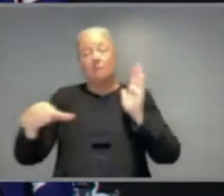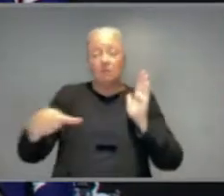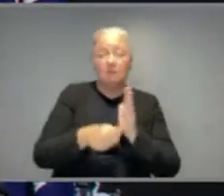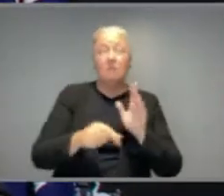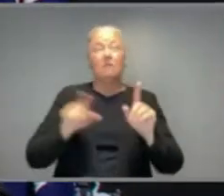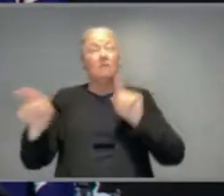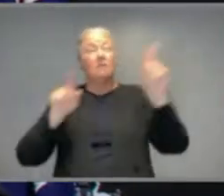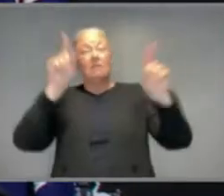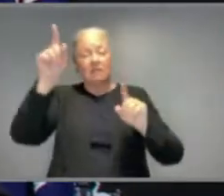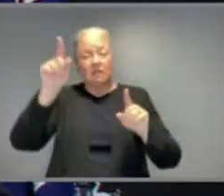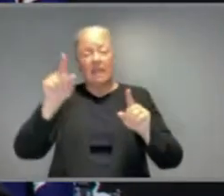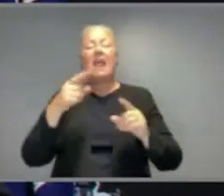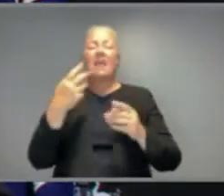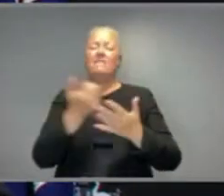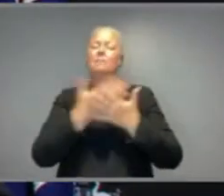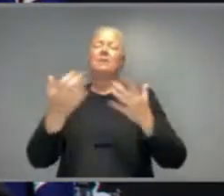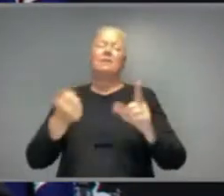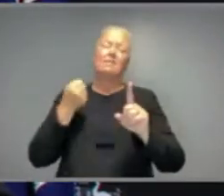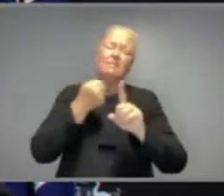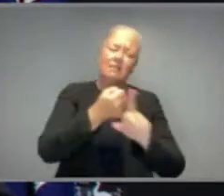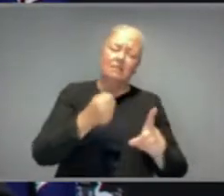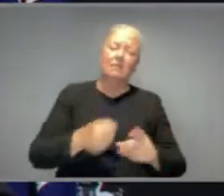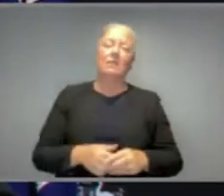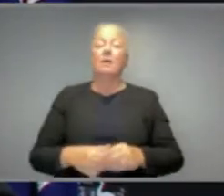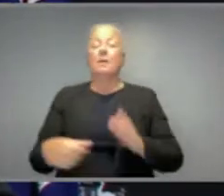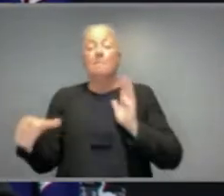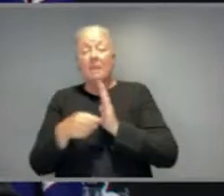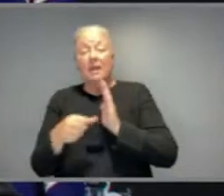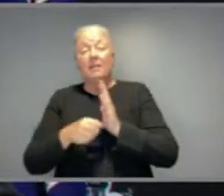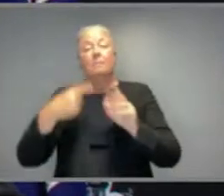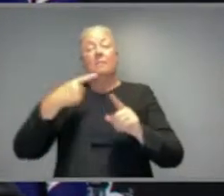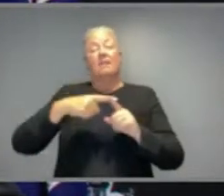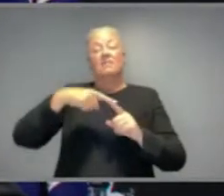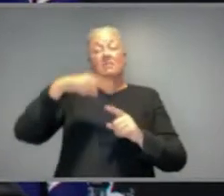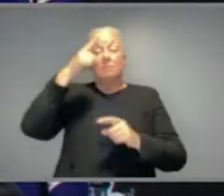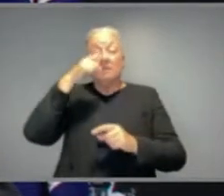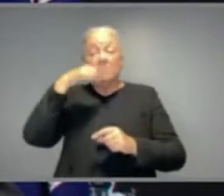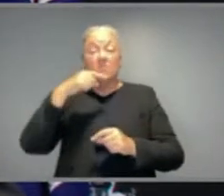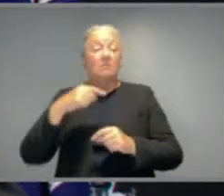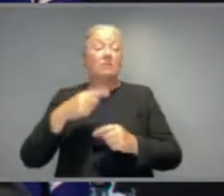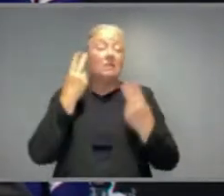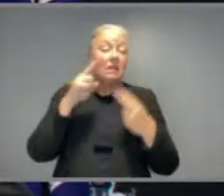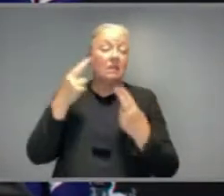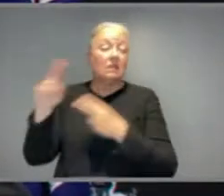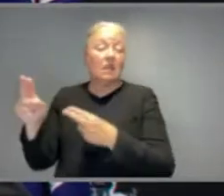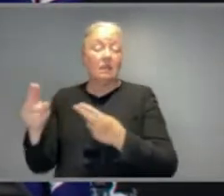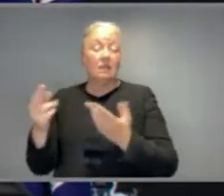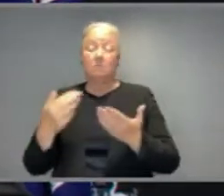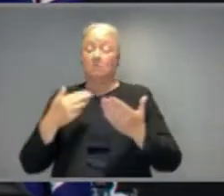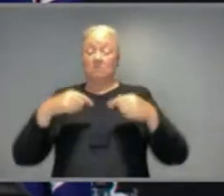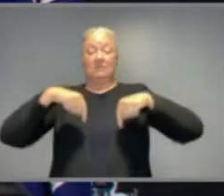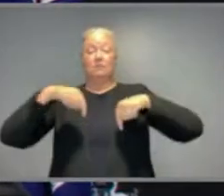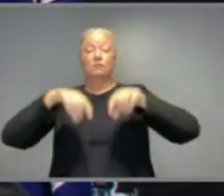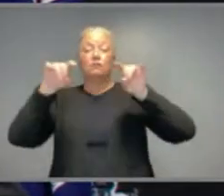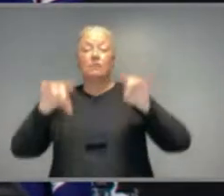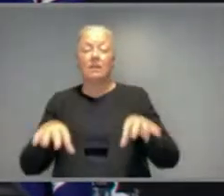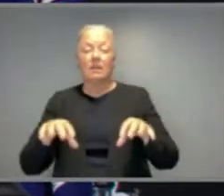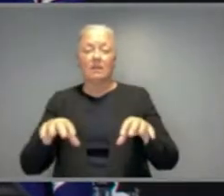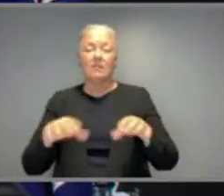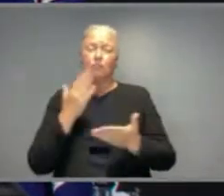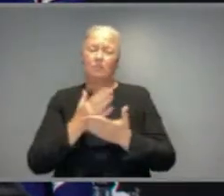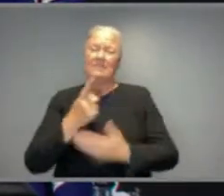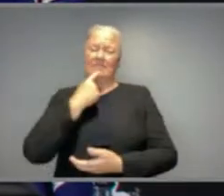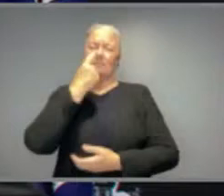economic consequences, both lives and livelihoods lost. So I think Australians are in no doubt about the seriousness of this public